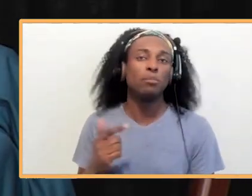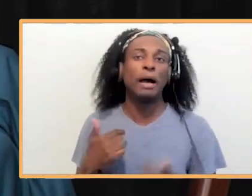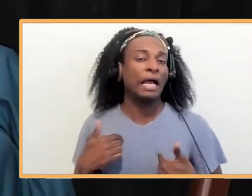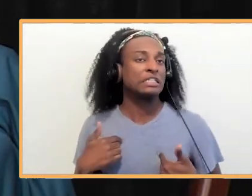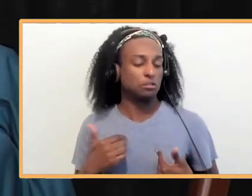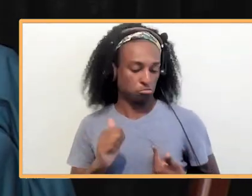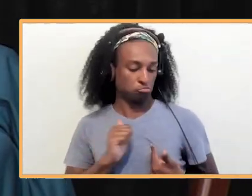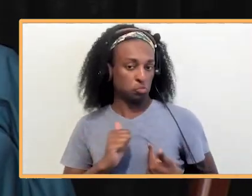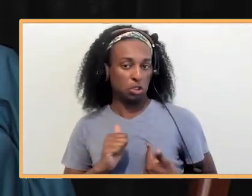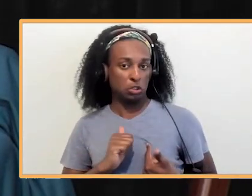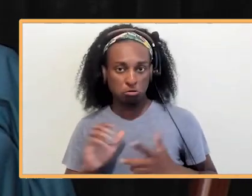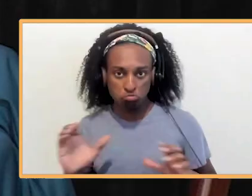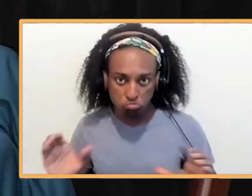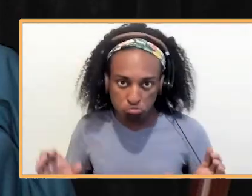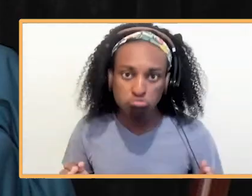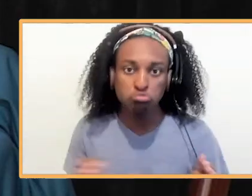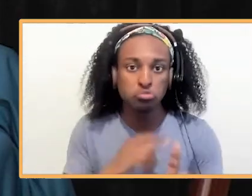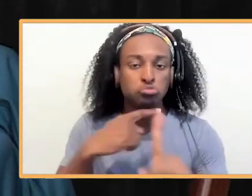And